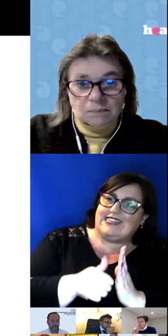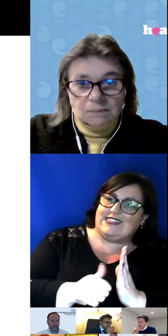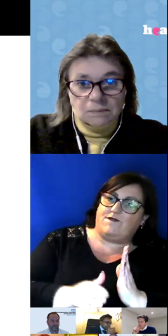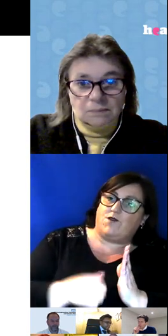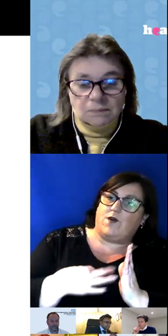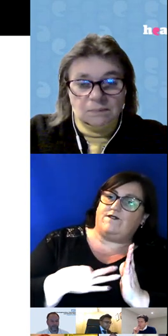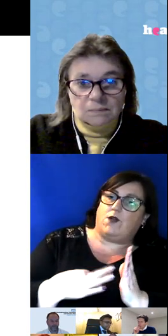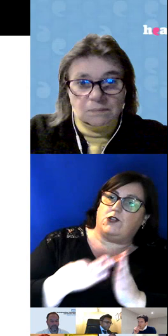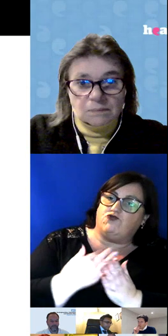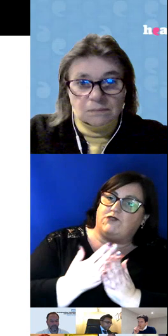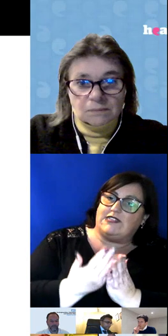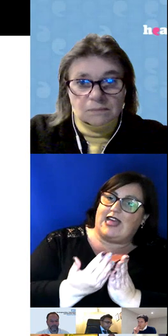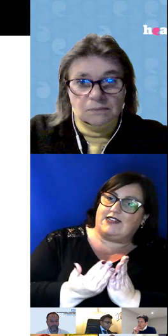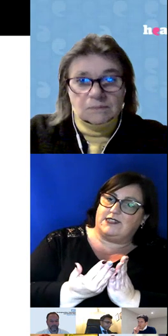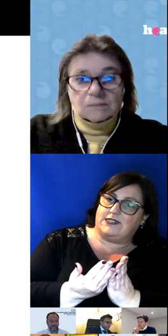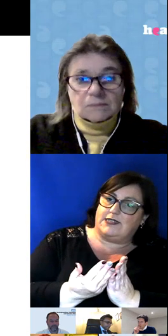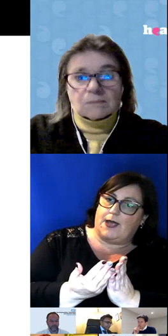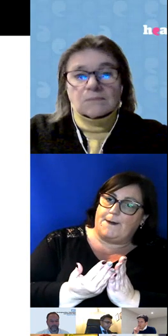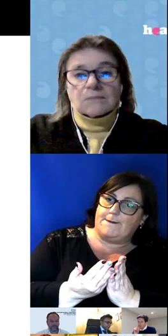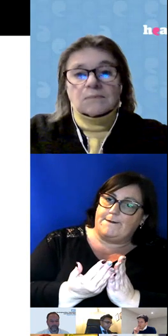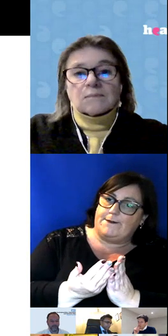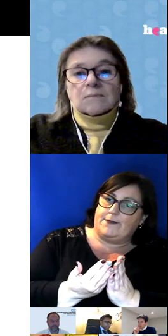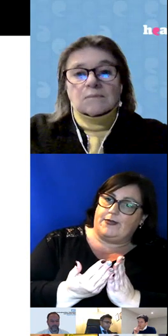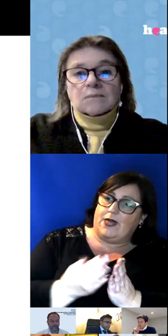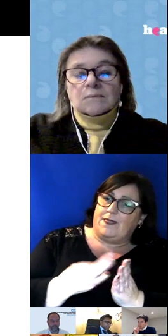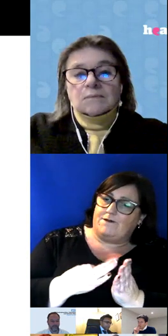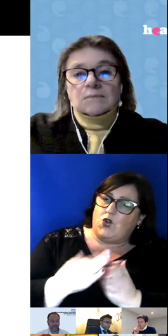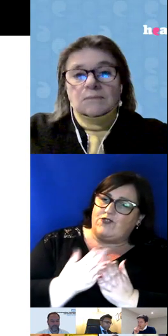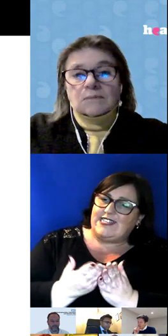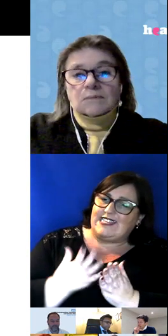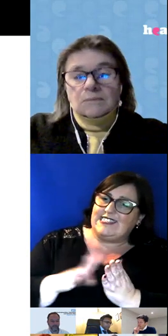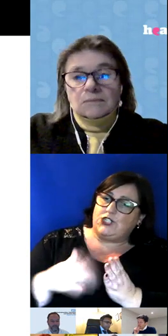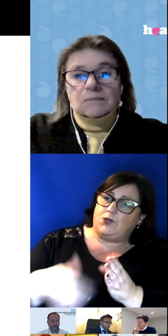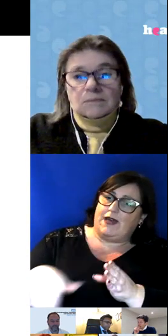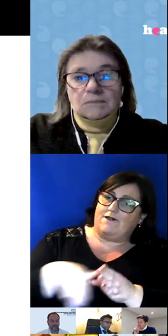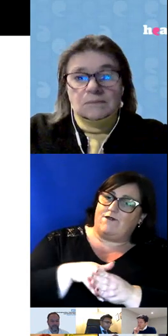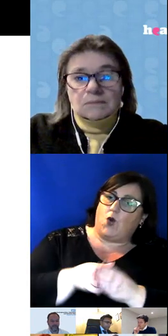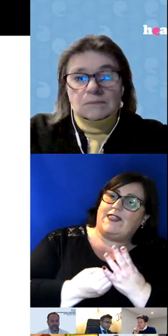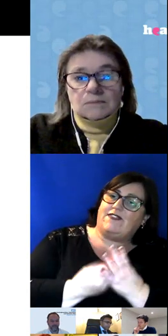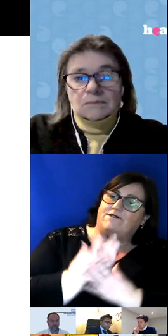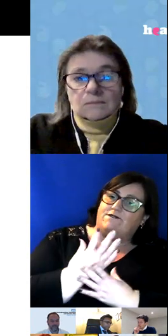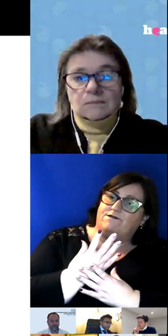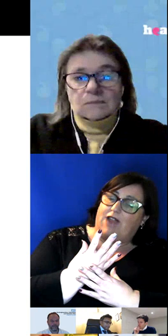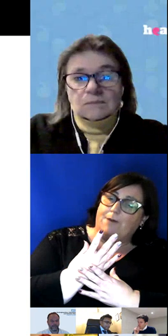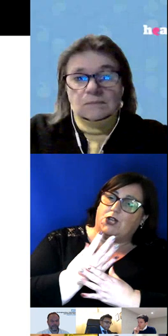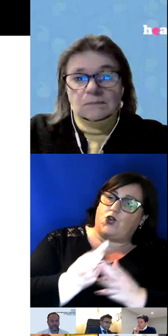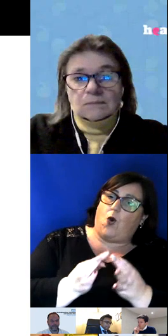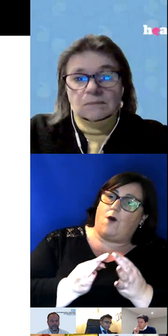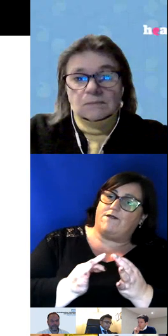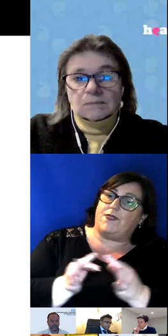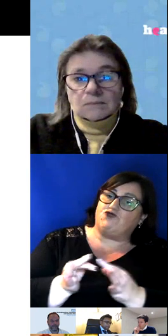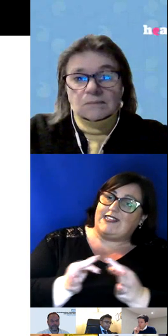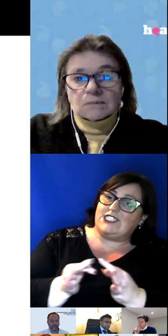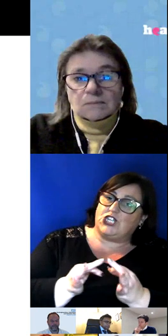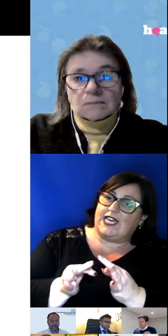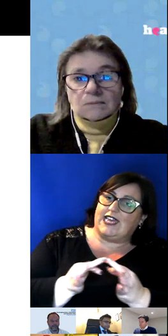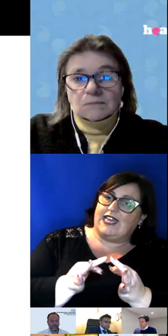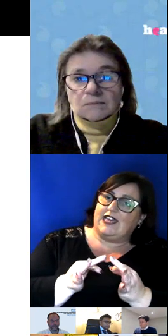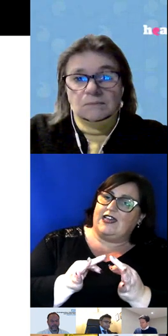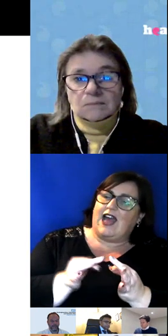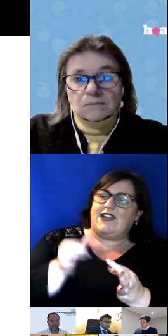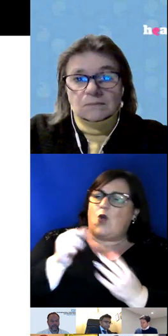involved in that development of the voluntary sector strategy. And I'm sure there'll be other organisations as well that, because of, I think